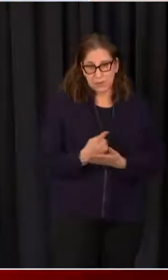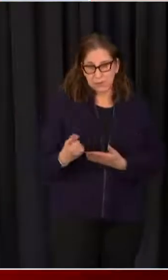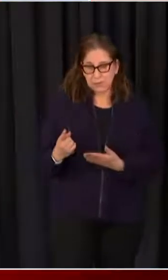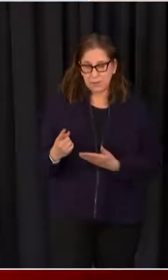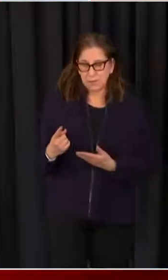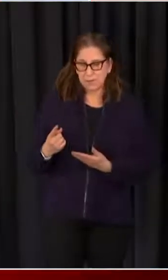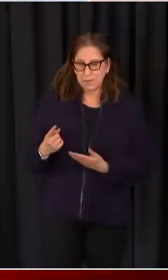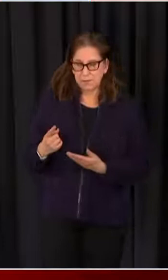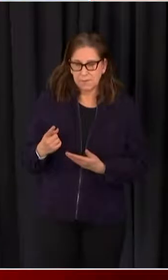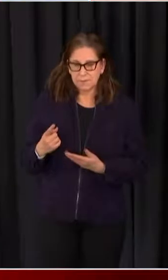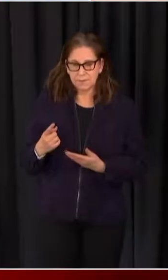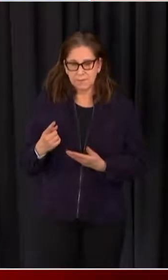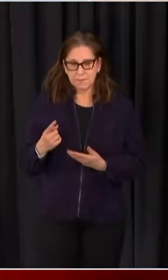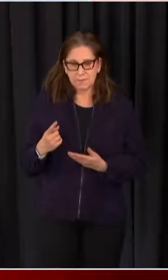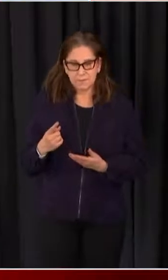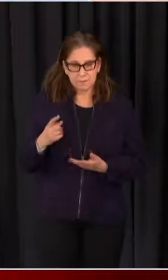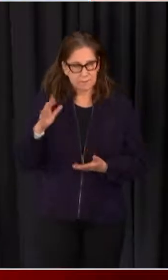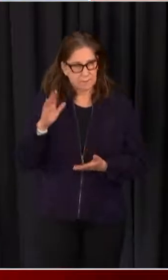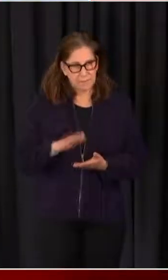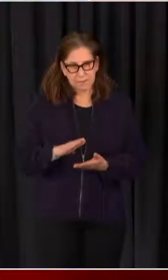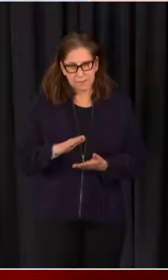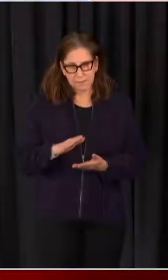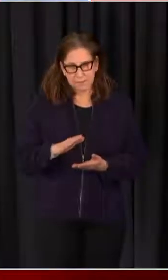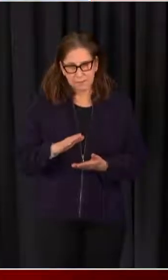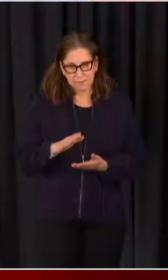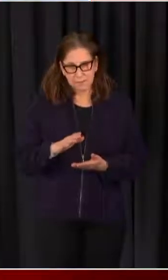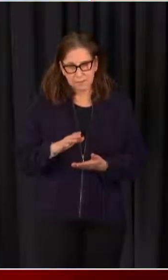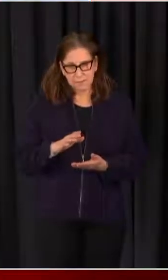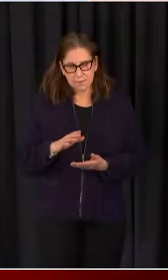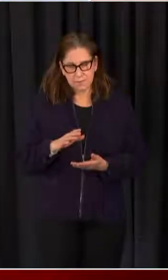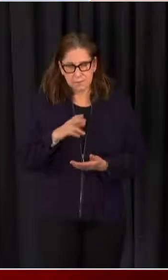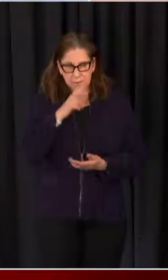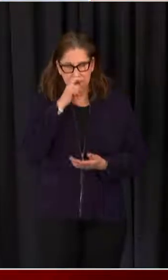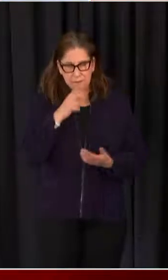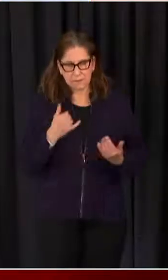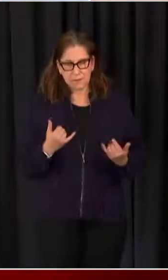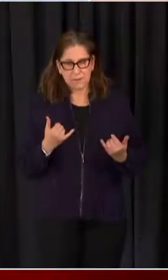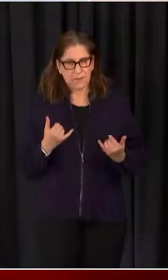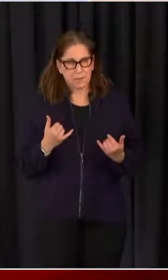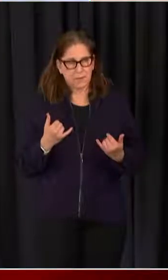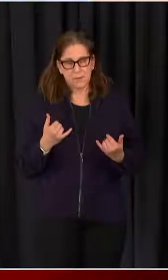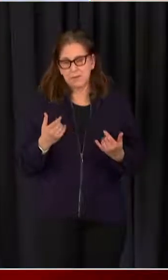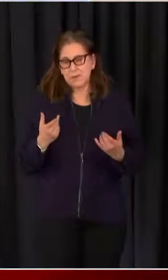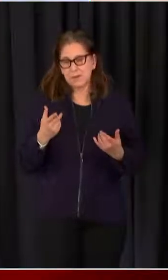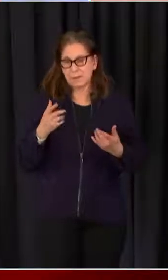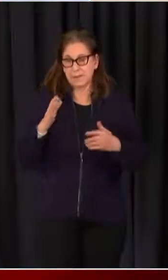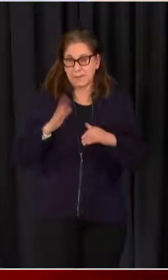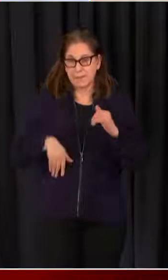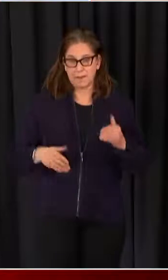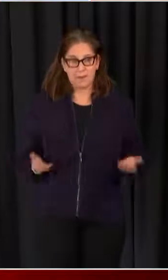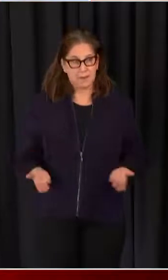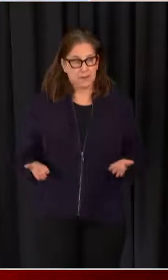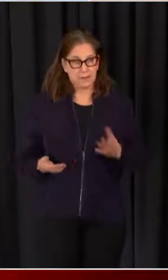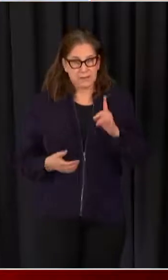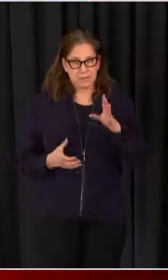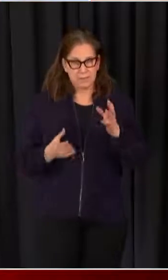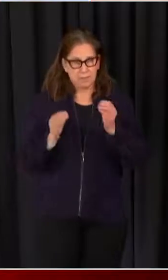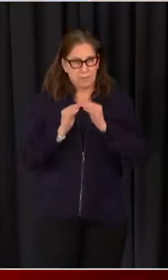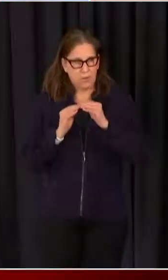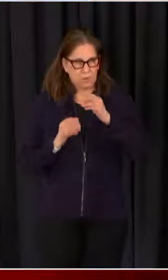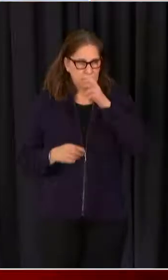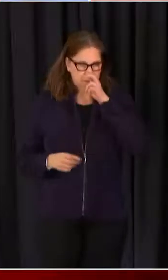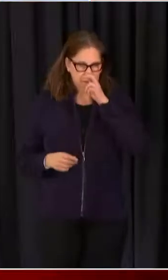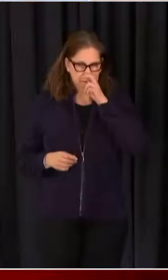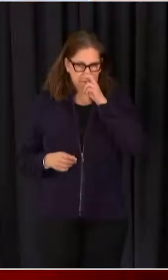between middle and high schools. Private schools in the city are also doing this. Many families like this, some don't. My question for you